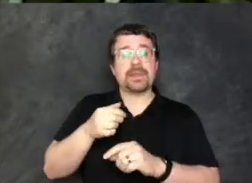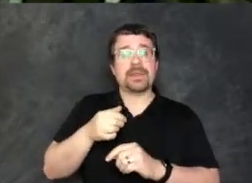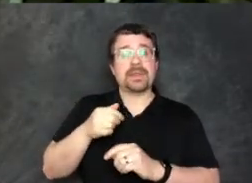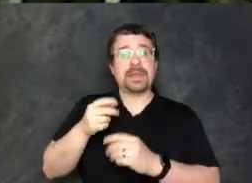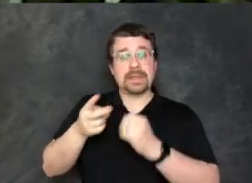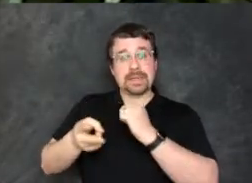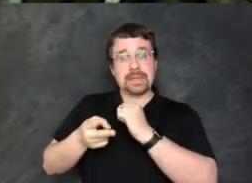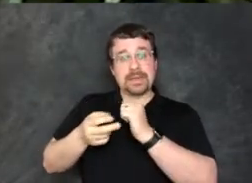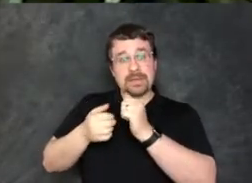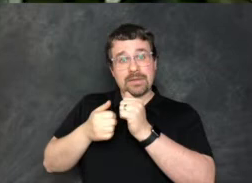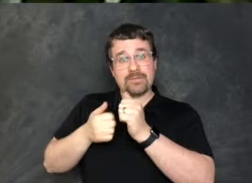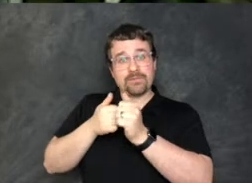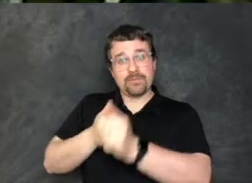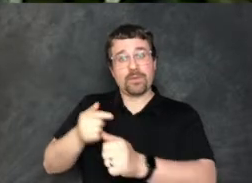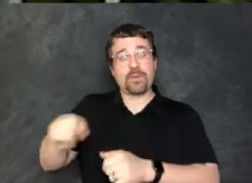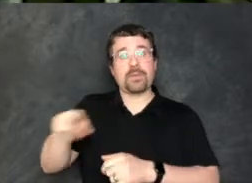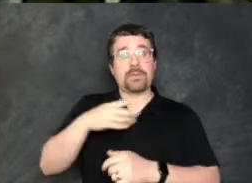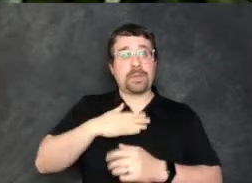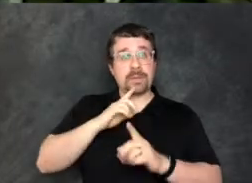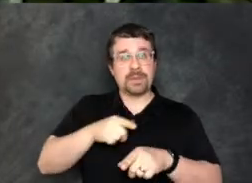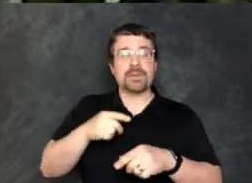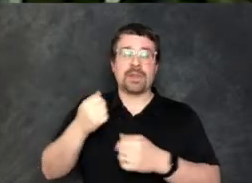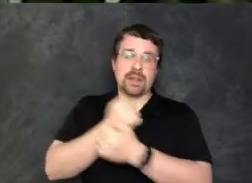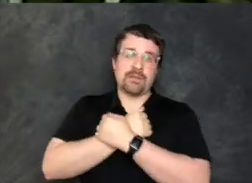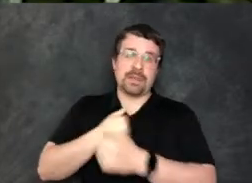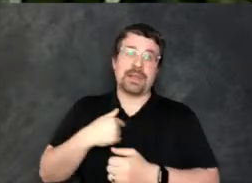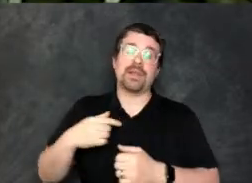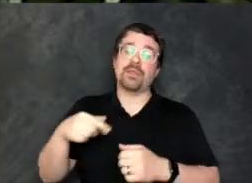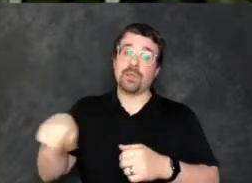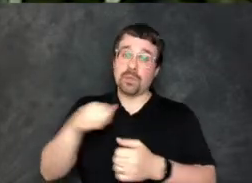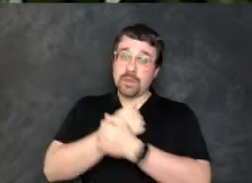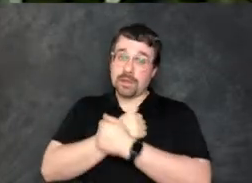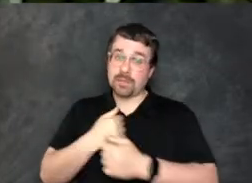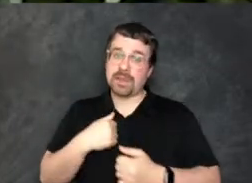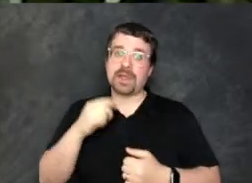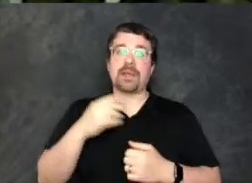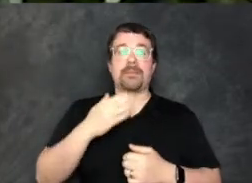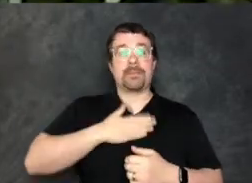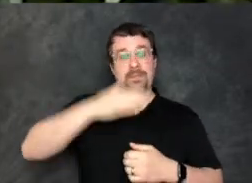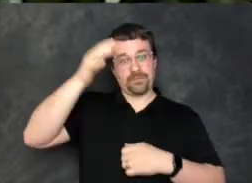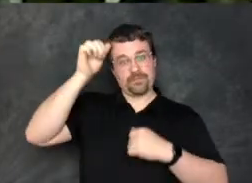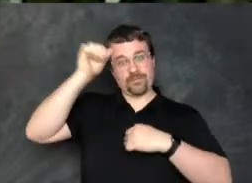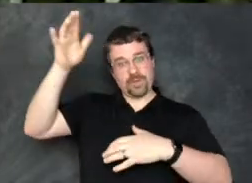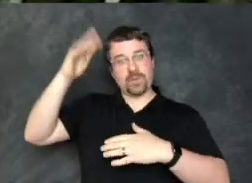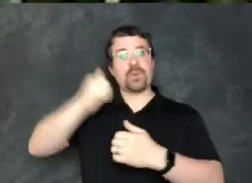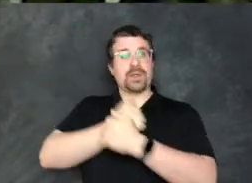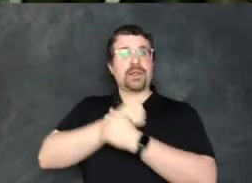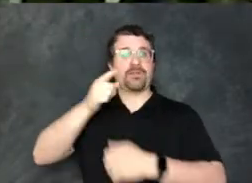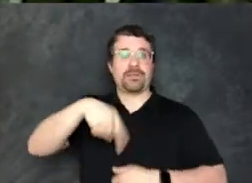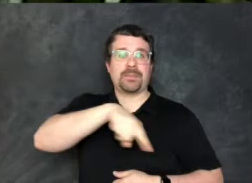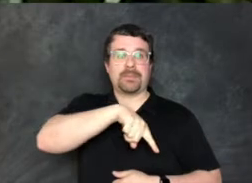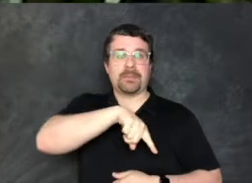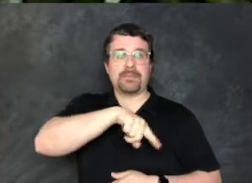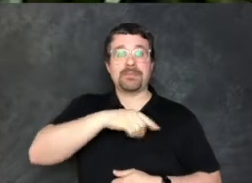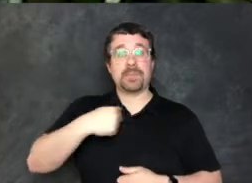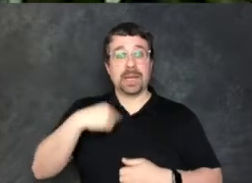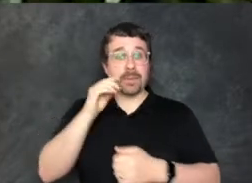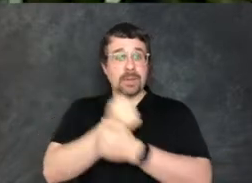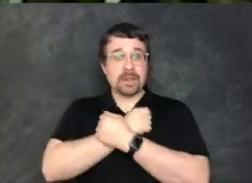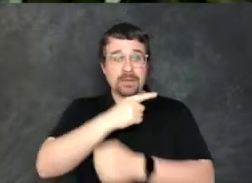my commandments and keep them are those who love me, and those who love me will be loved by my